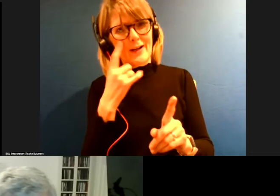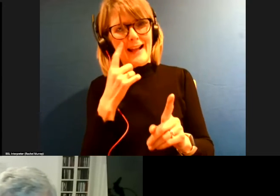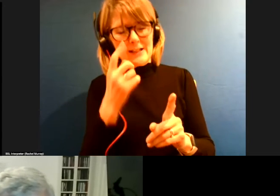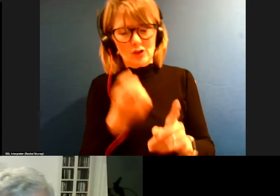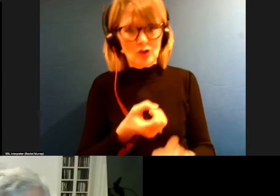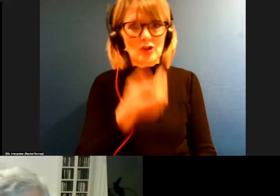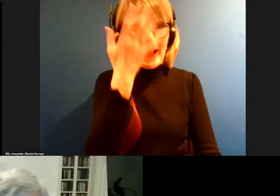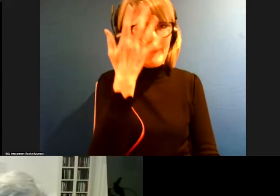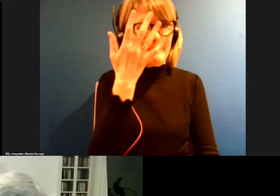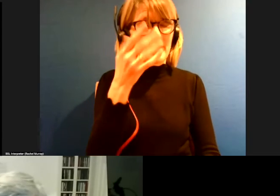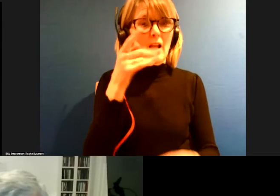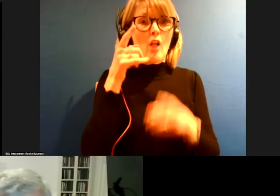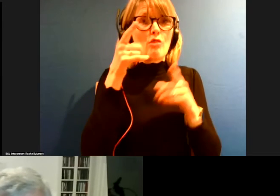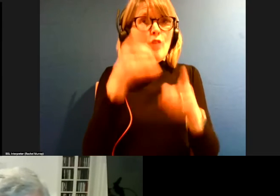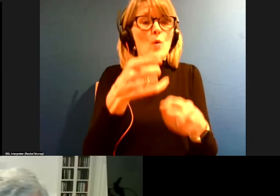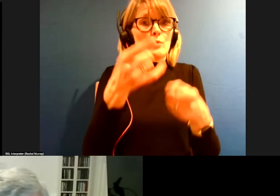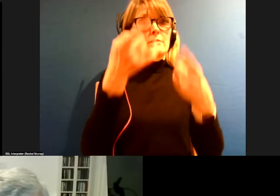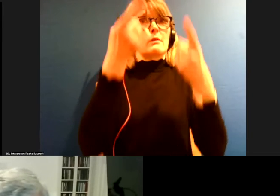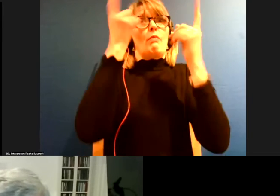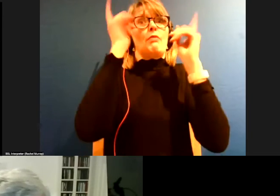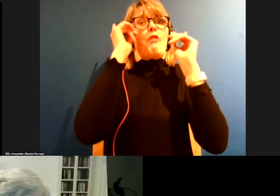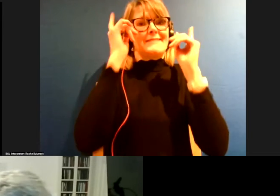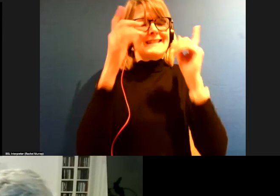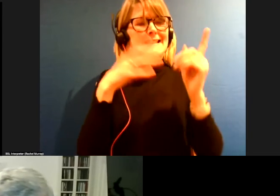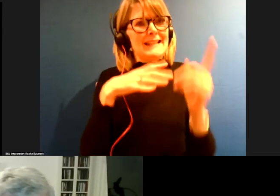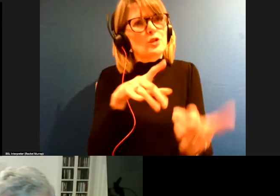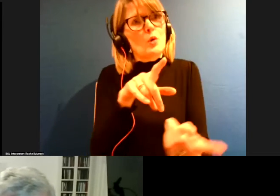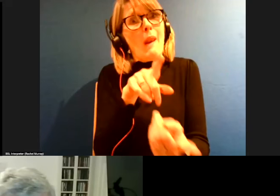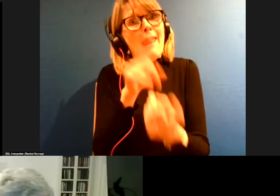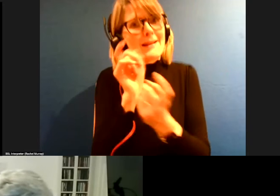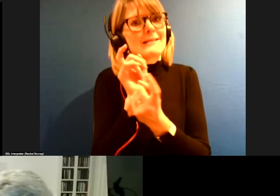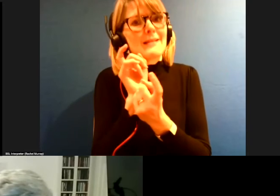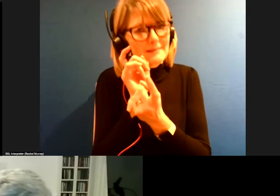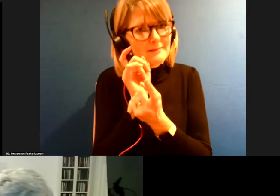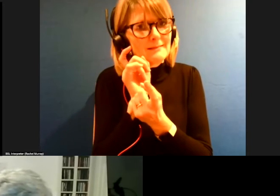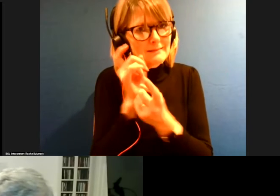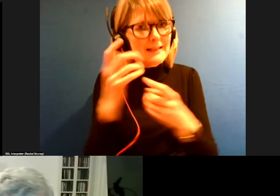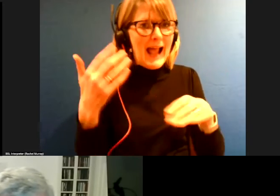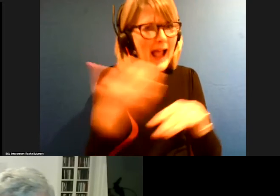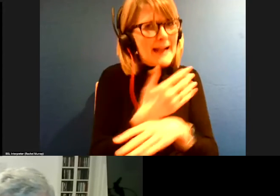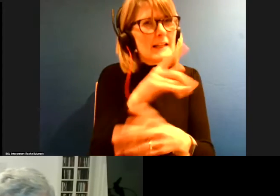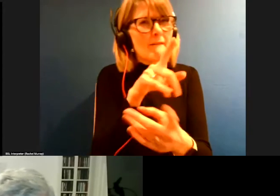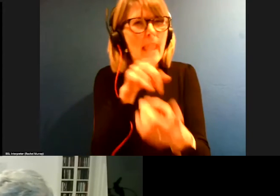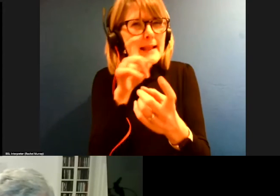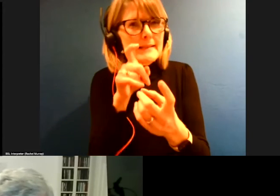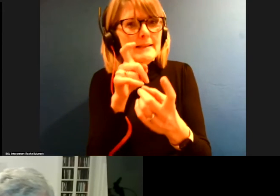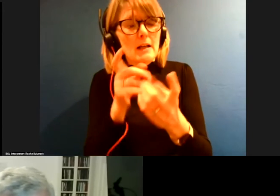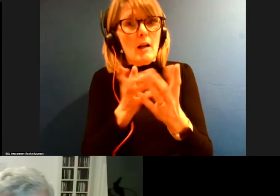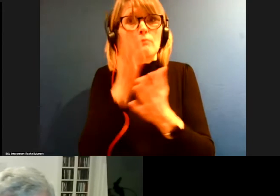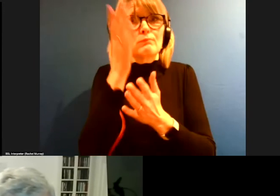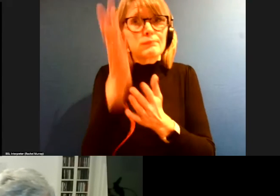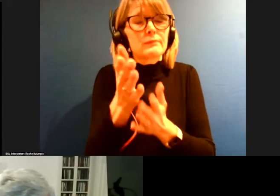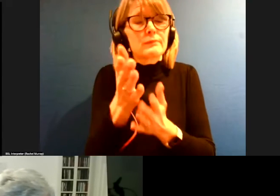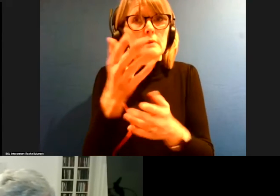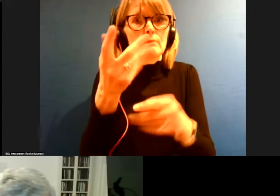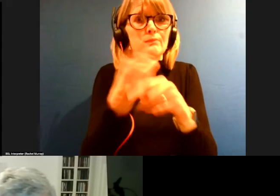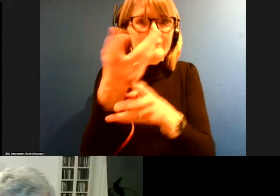to embark on listening. They need to do this actively, and they need to get out there. And they can only do that